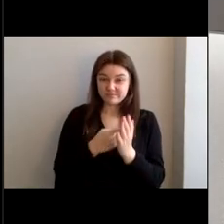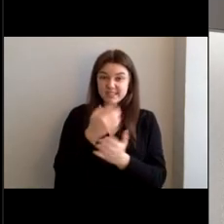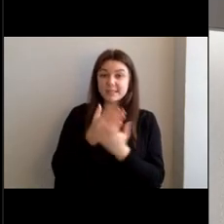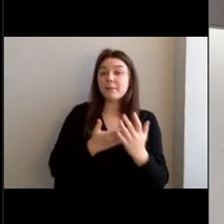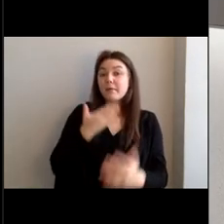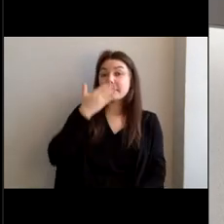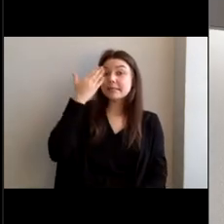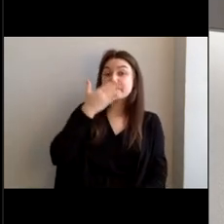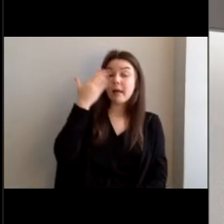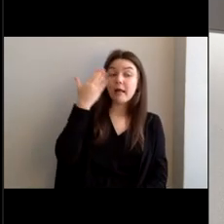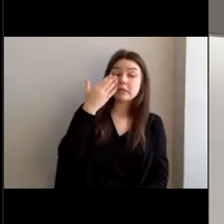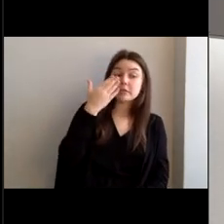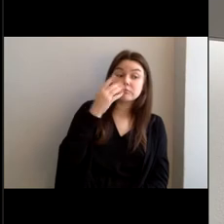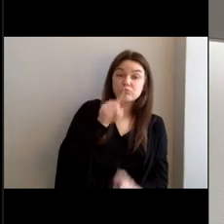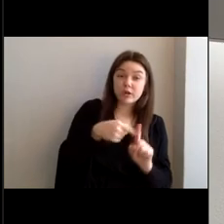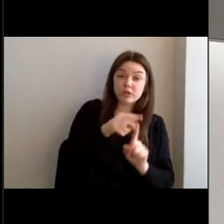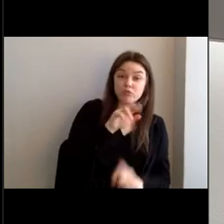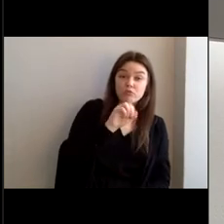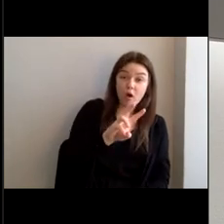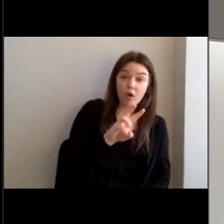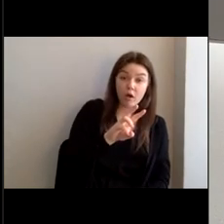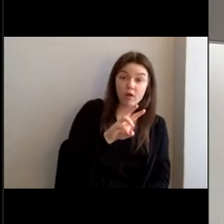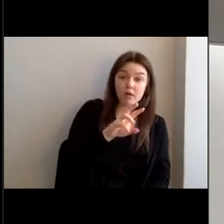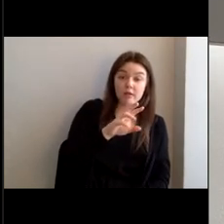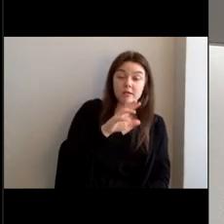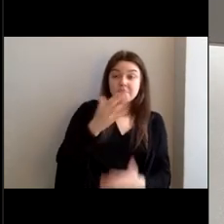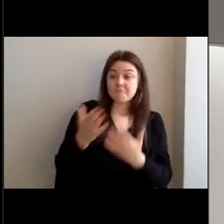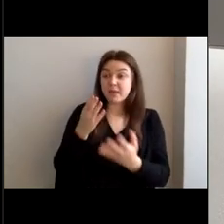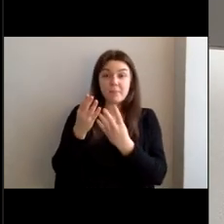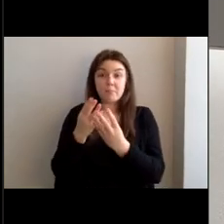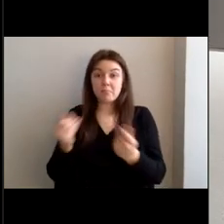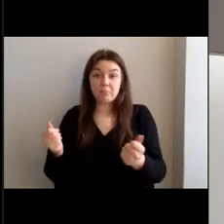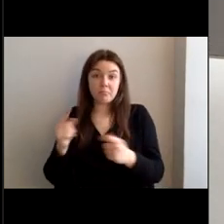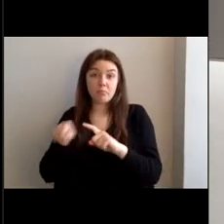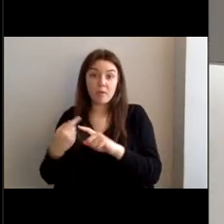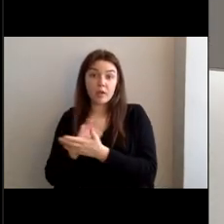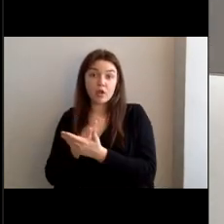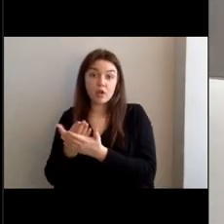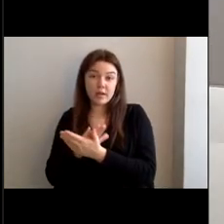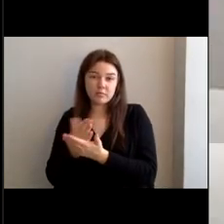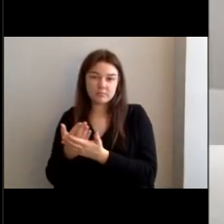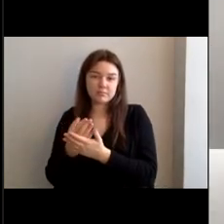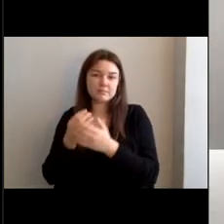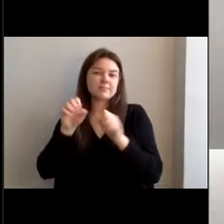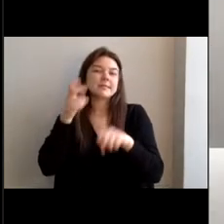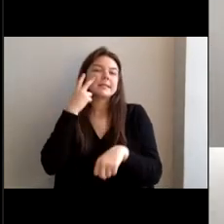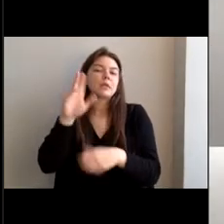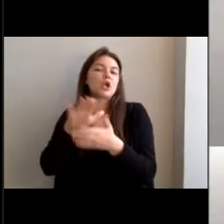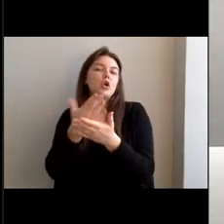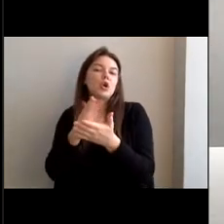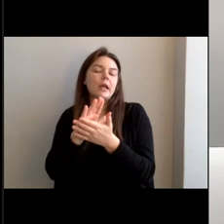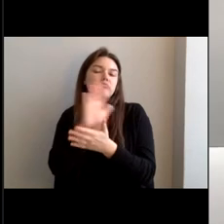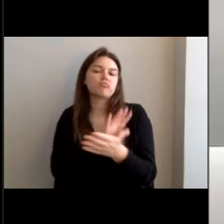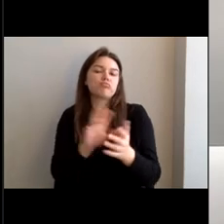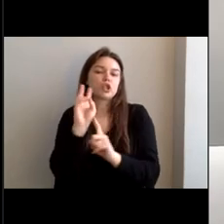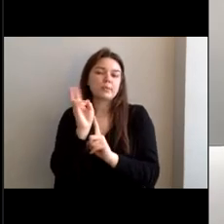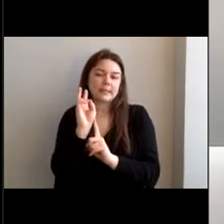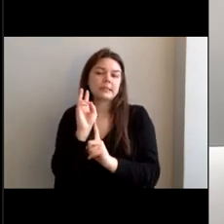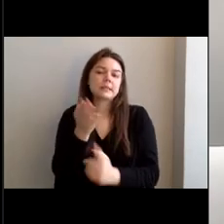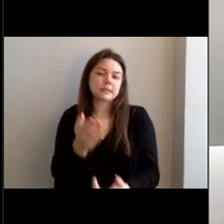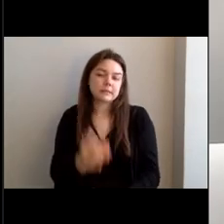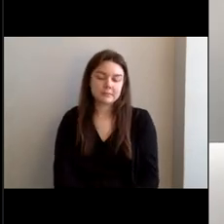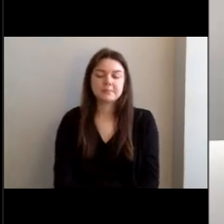raw state might or might not be there when we cook it. You see me here cooking the product for about 2 minutes.